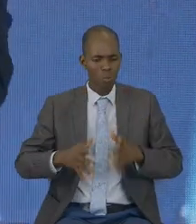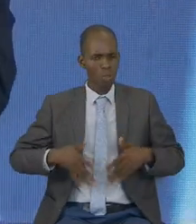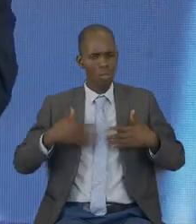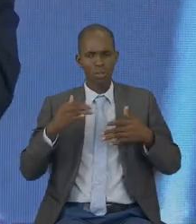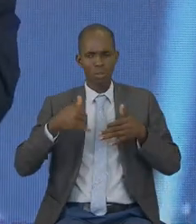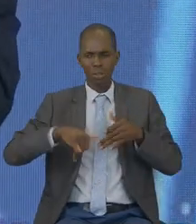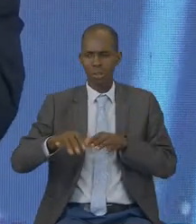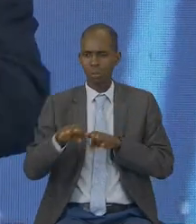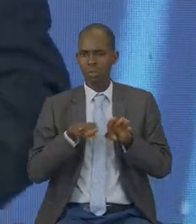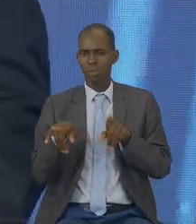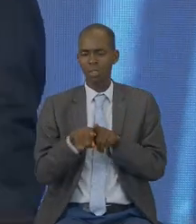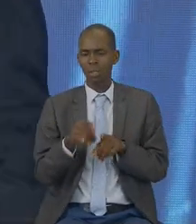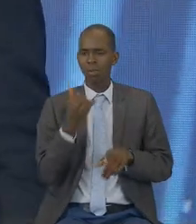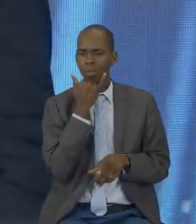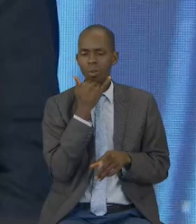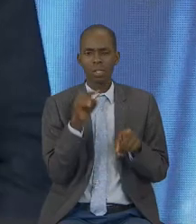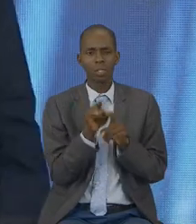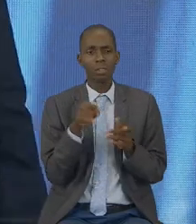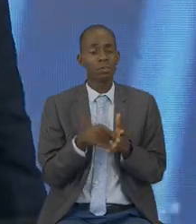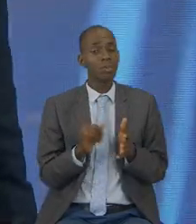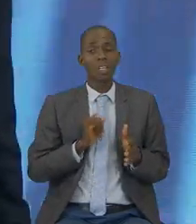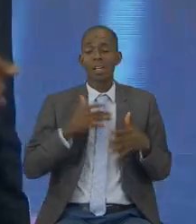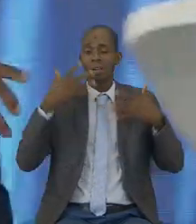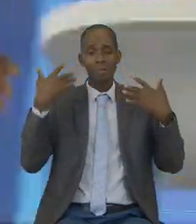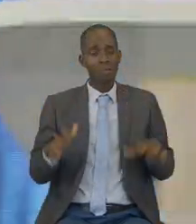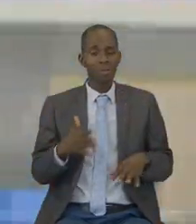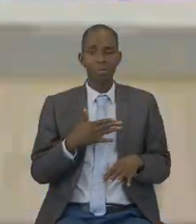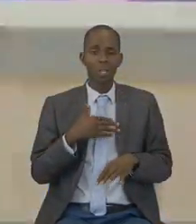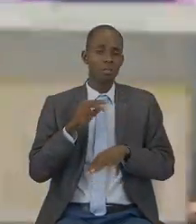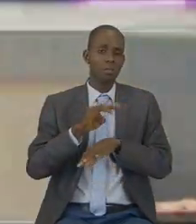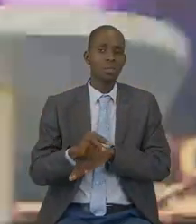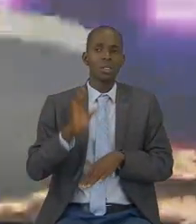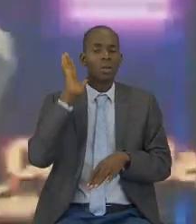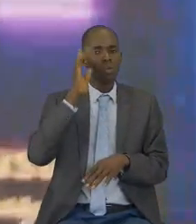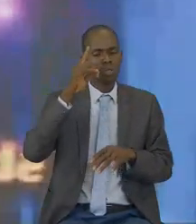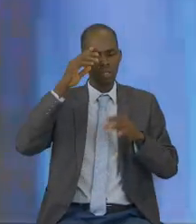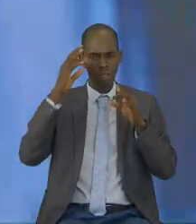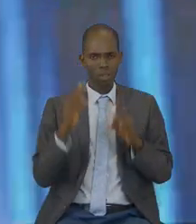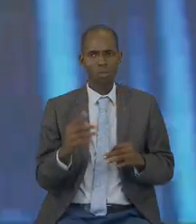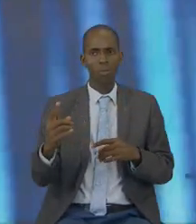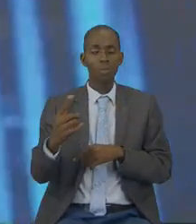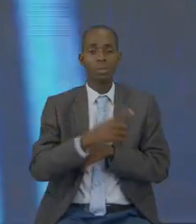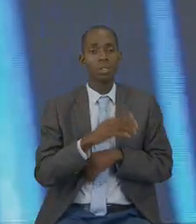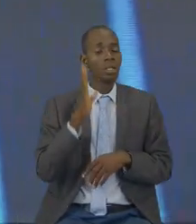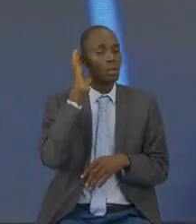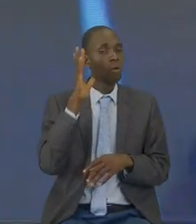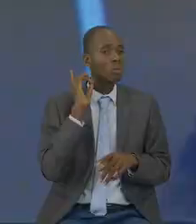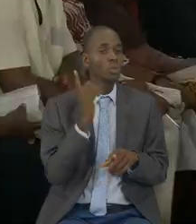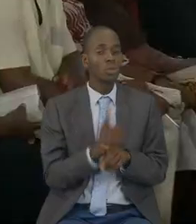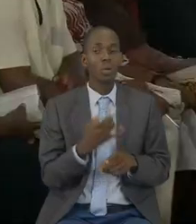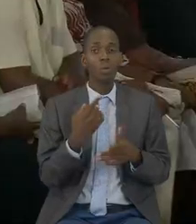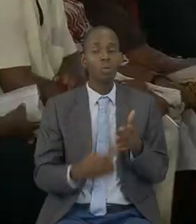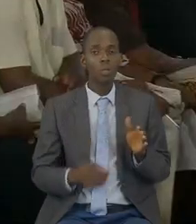this. My ministry is finished. And then they decide a particular day when they will come and hand over their letter